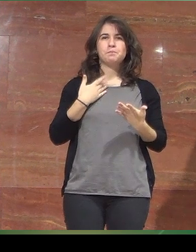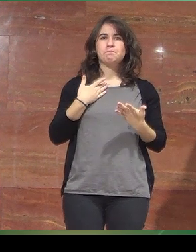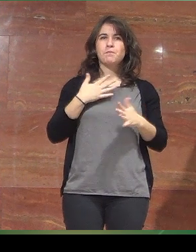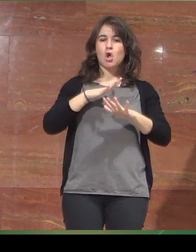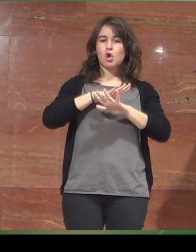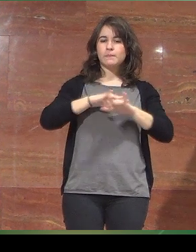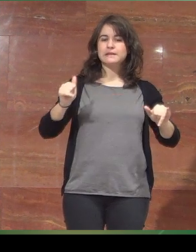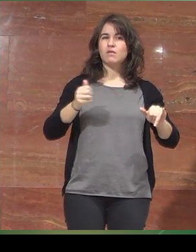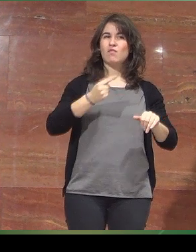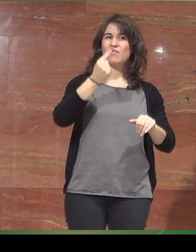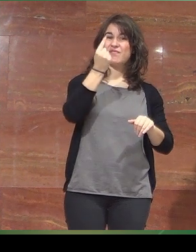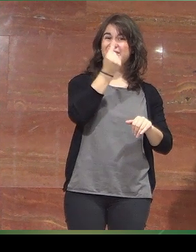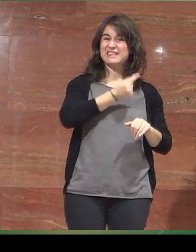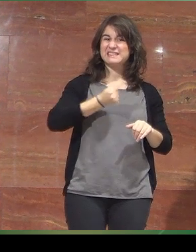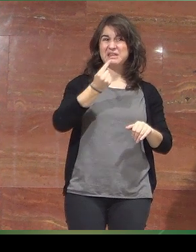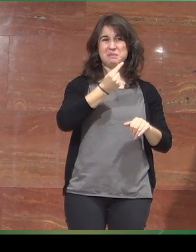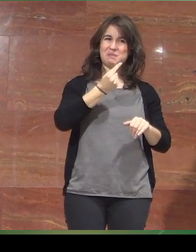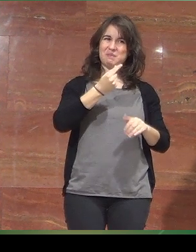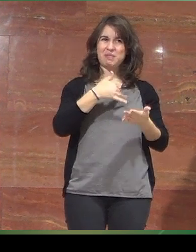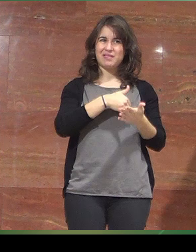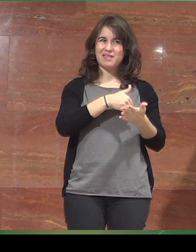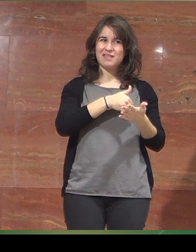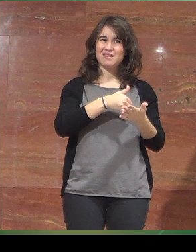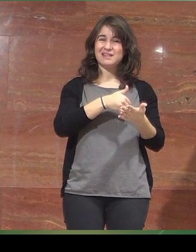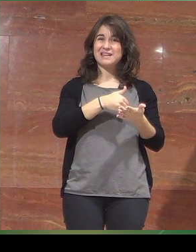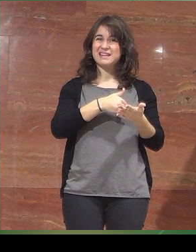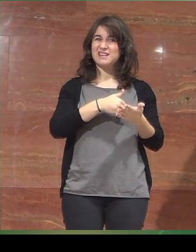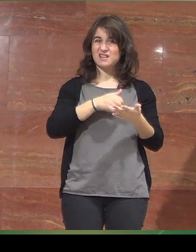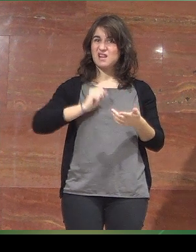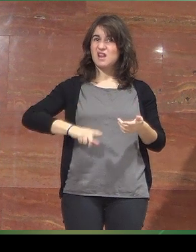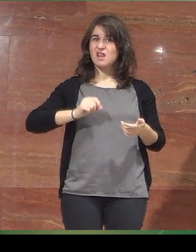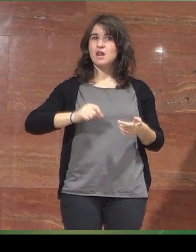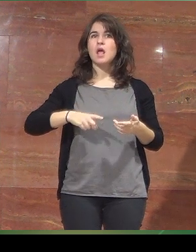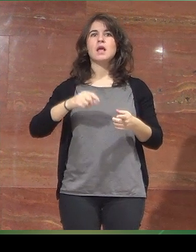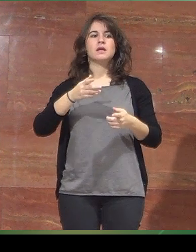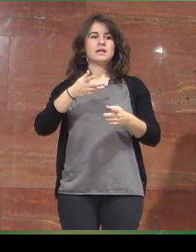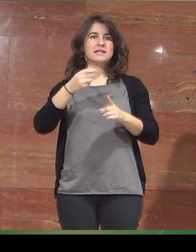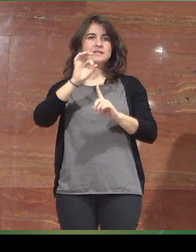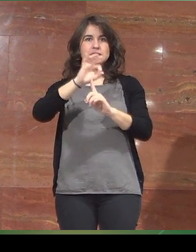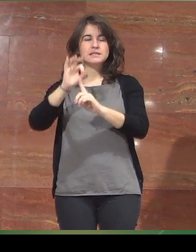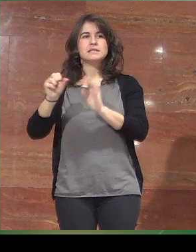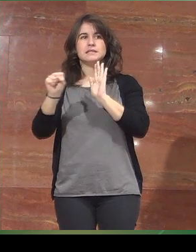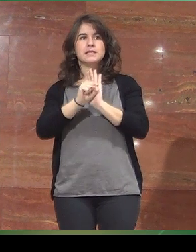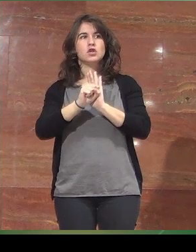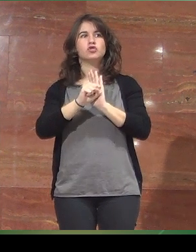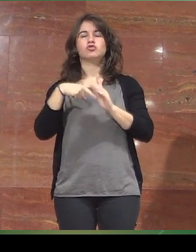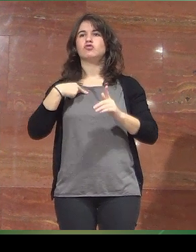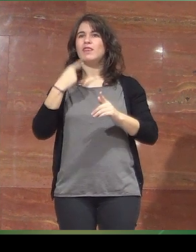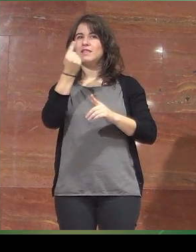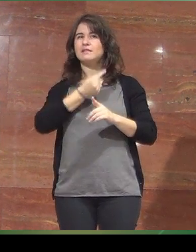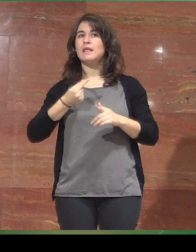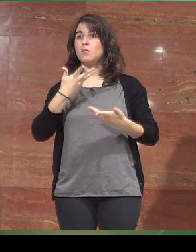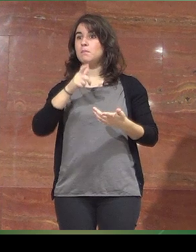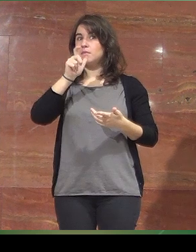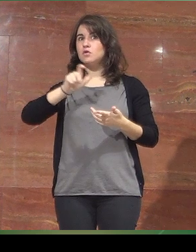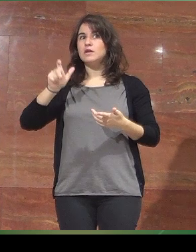And almost always, the signs and the information is designed by people who are confident and familiar with the environment. That is a big